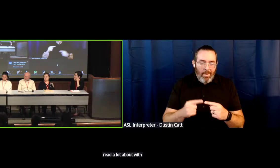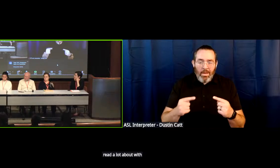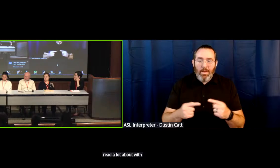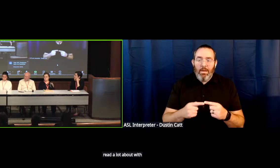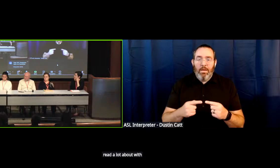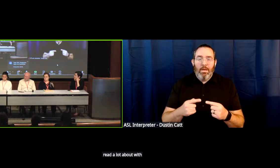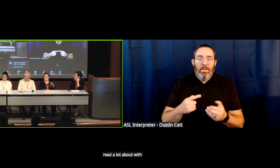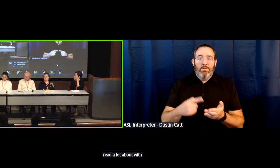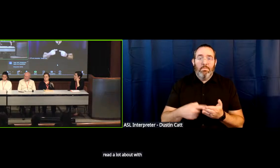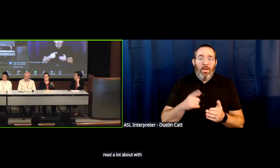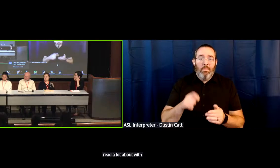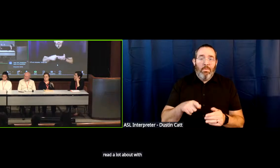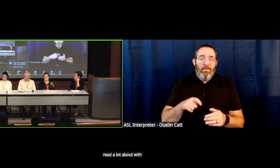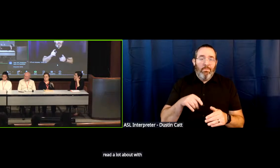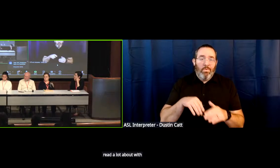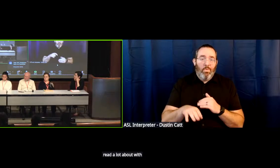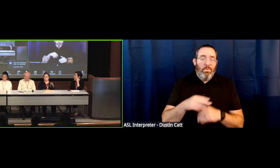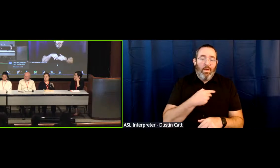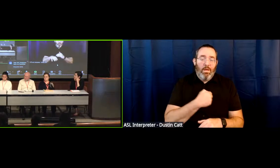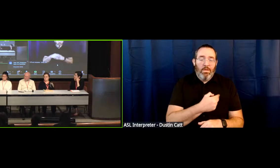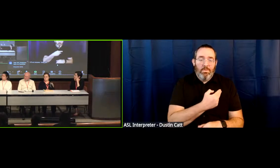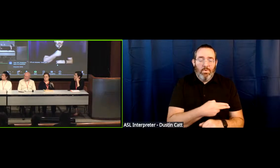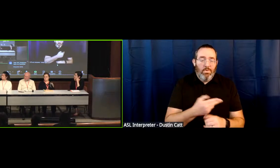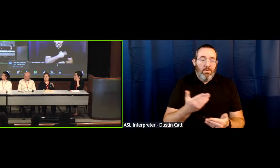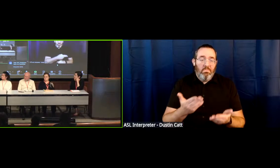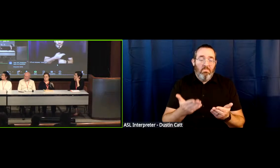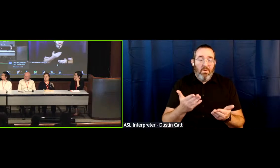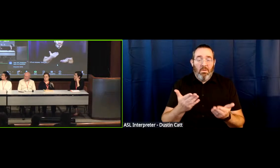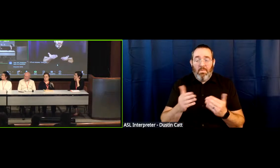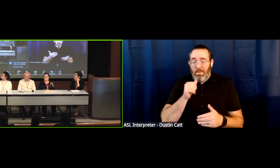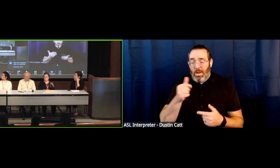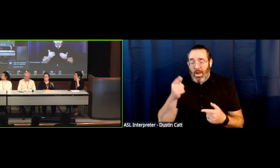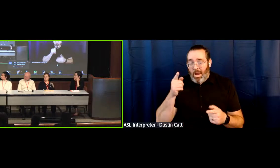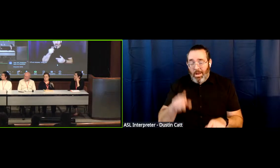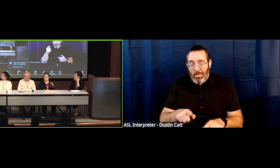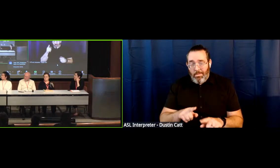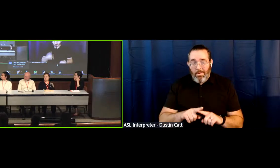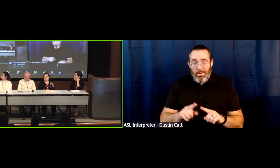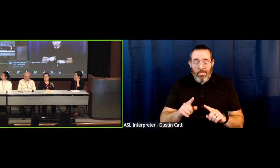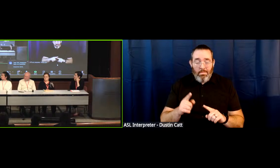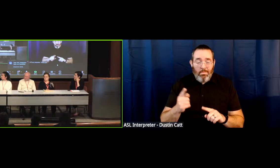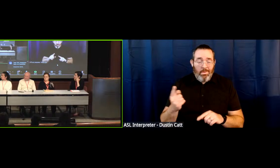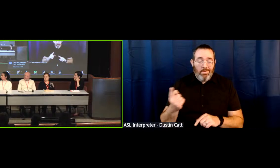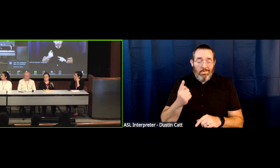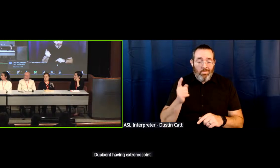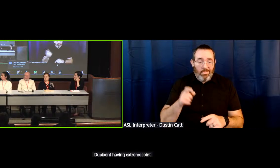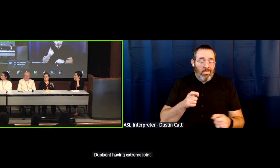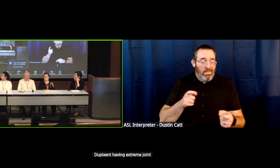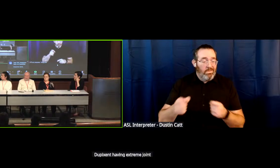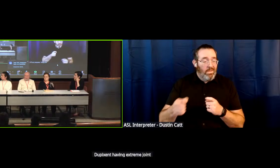hospitalized. So that may or may not happen to me, but as a person who already has to handle